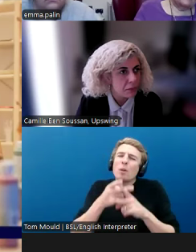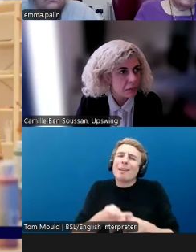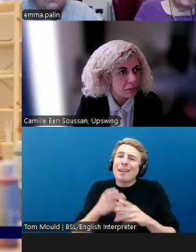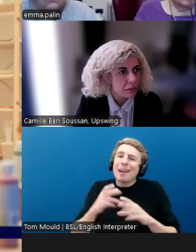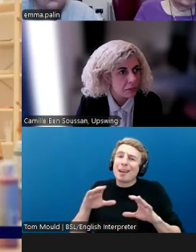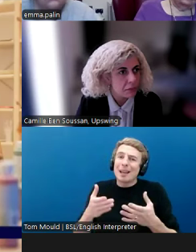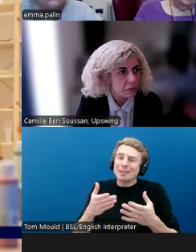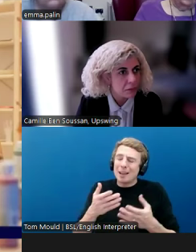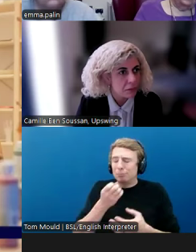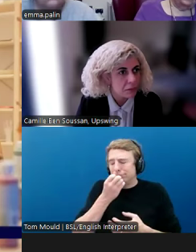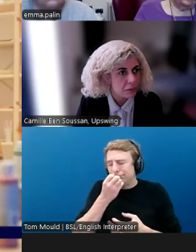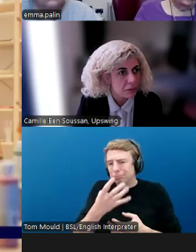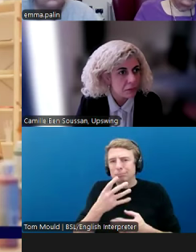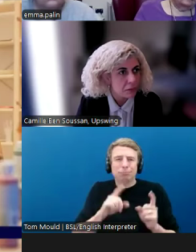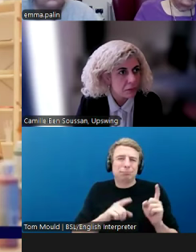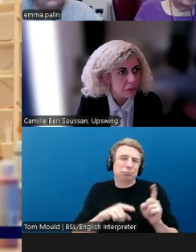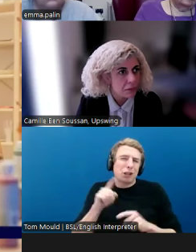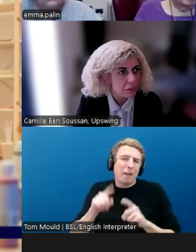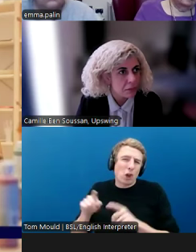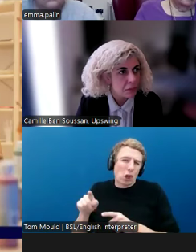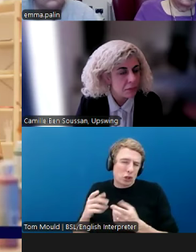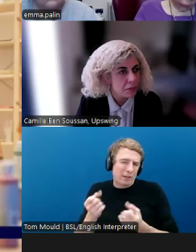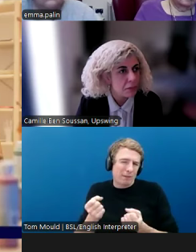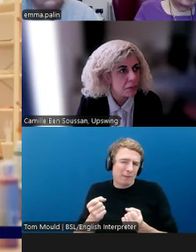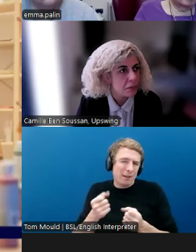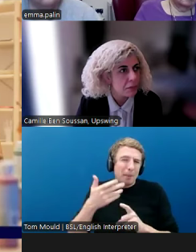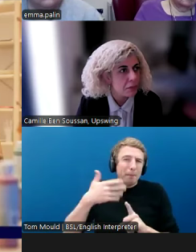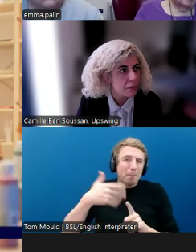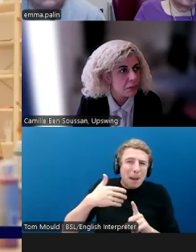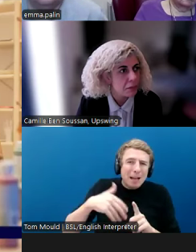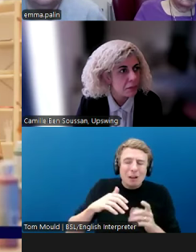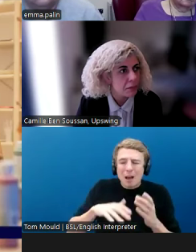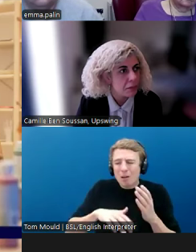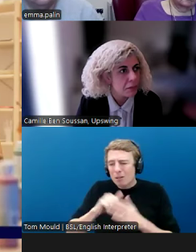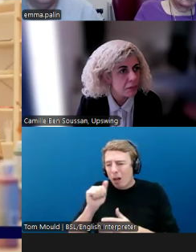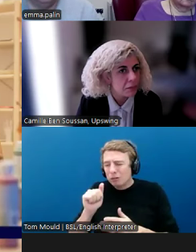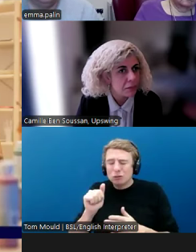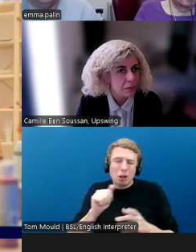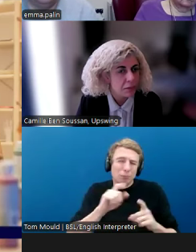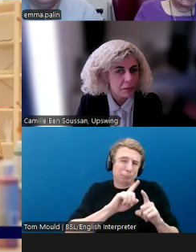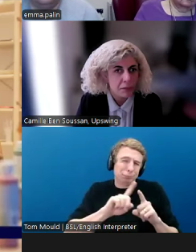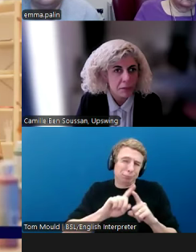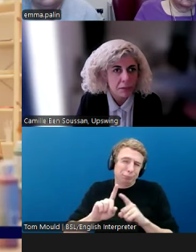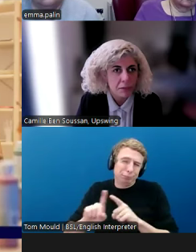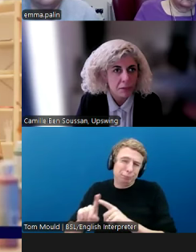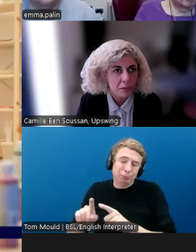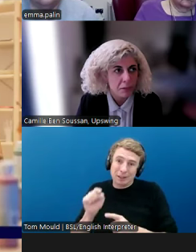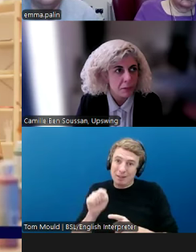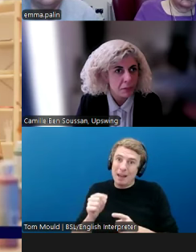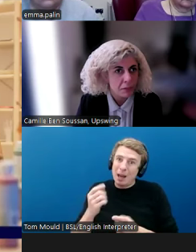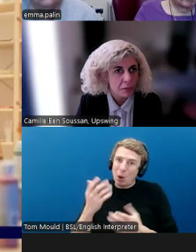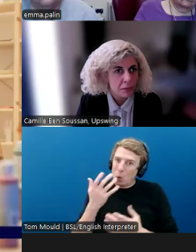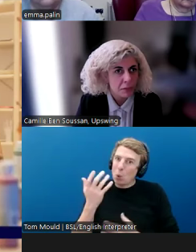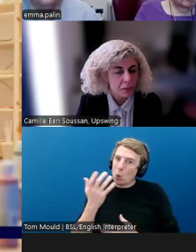adult social care workforce in England come from a wide range of cultural and ethnic backgrounds, and that's a real strength.